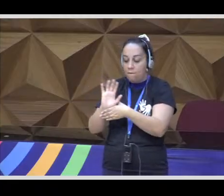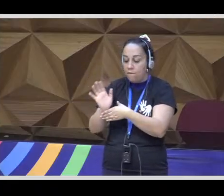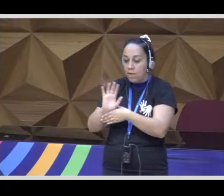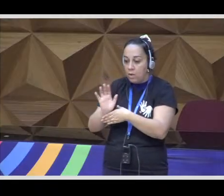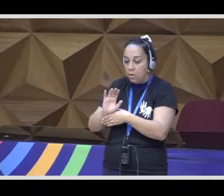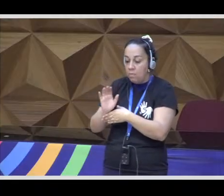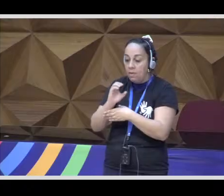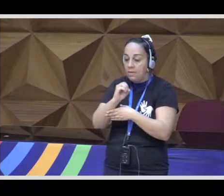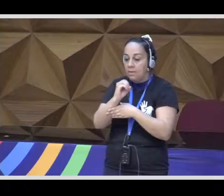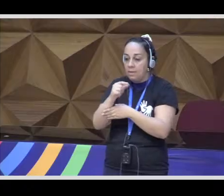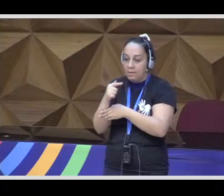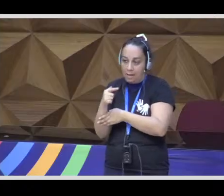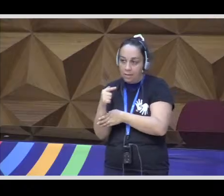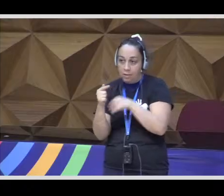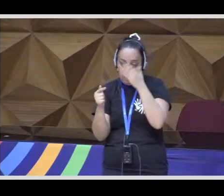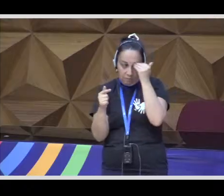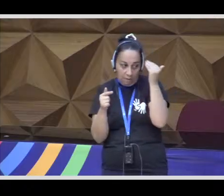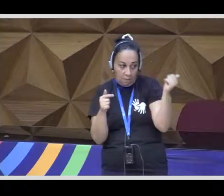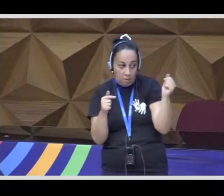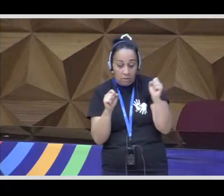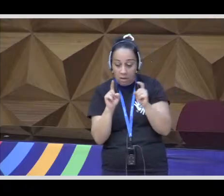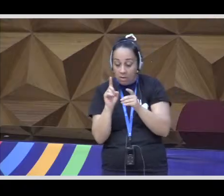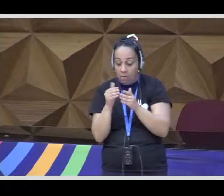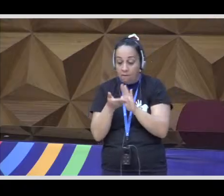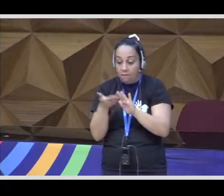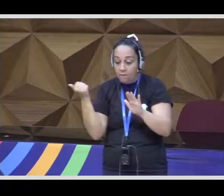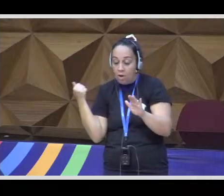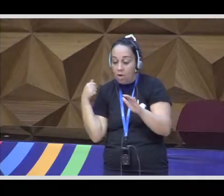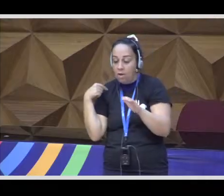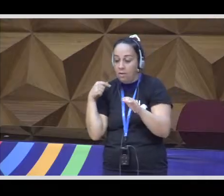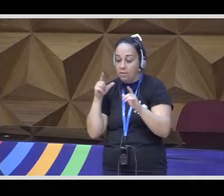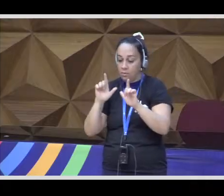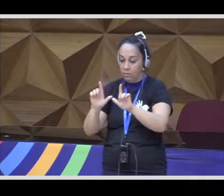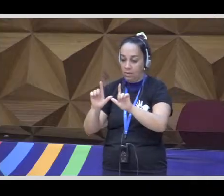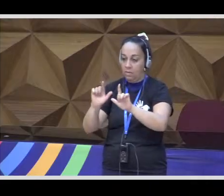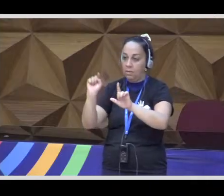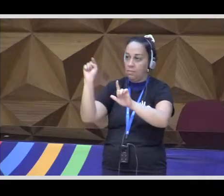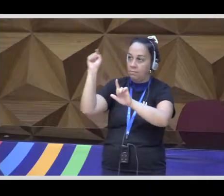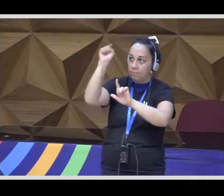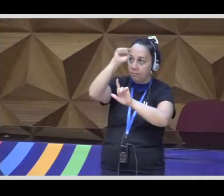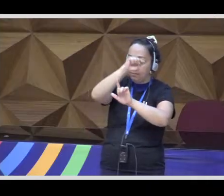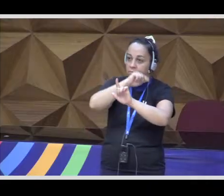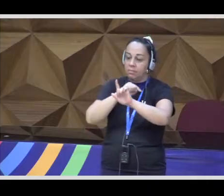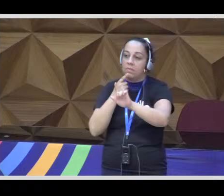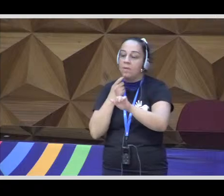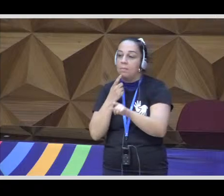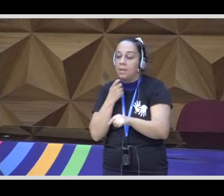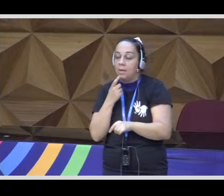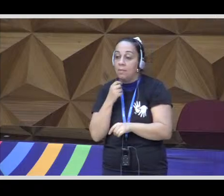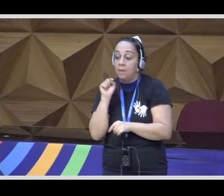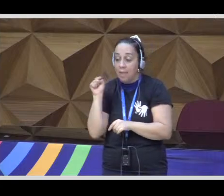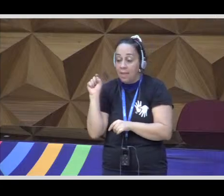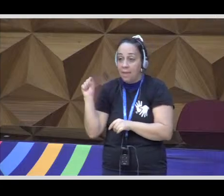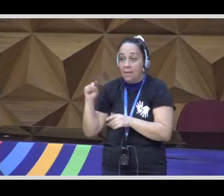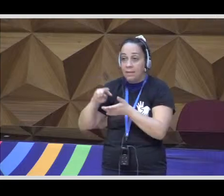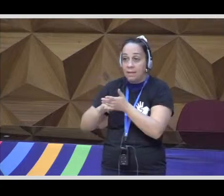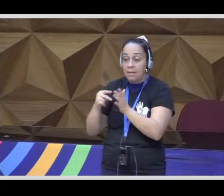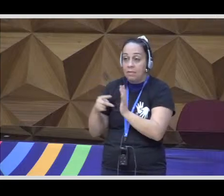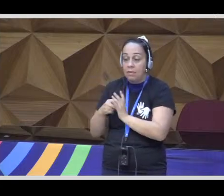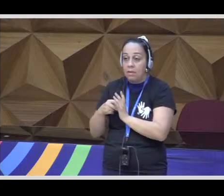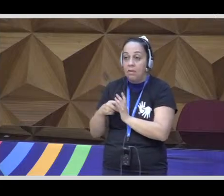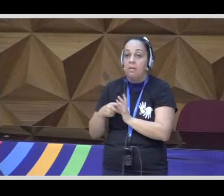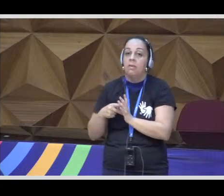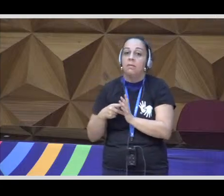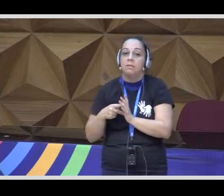outside the center, you can see these red dots moving. So the red dots only move when the vehicle changes acceleration.